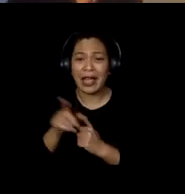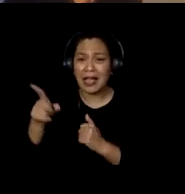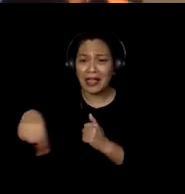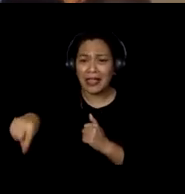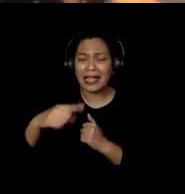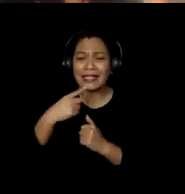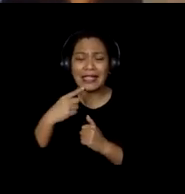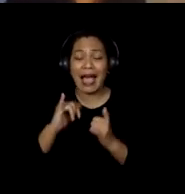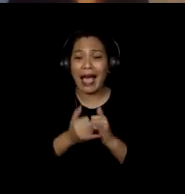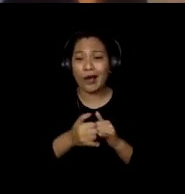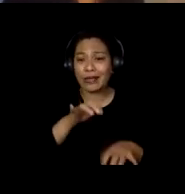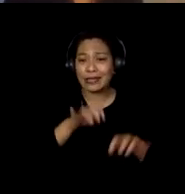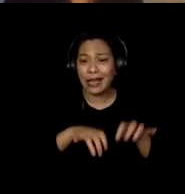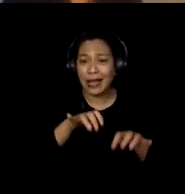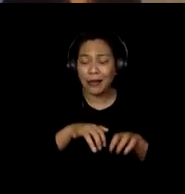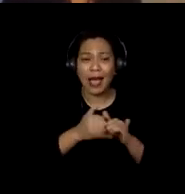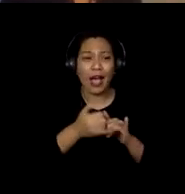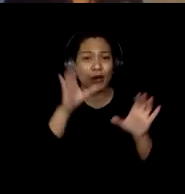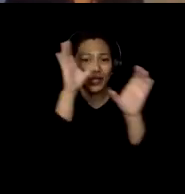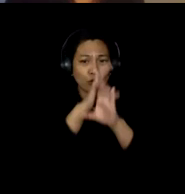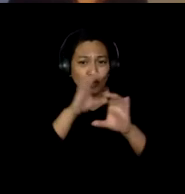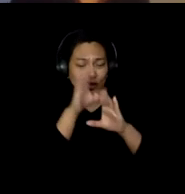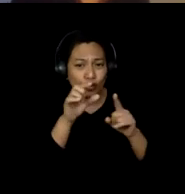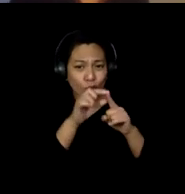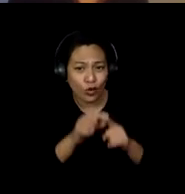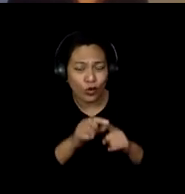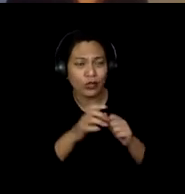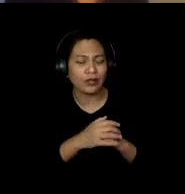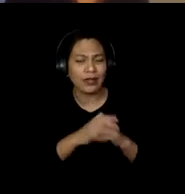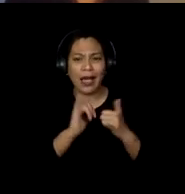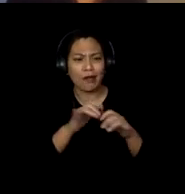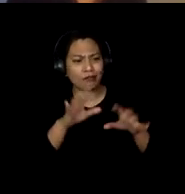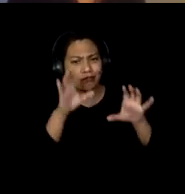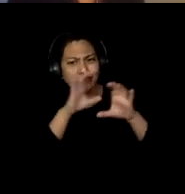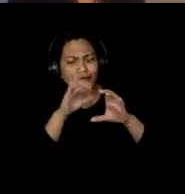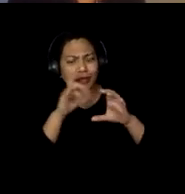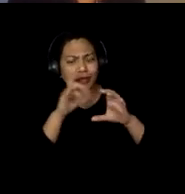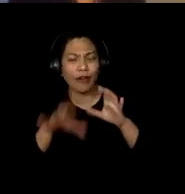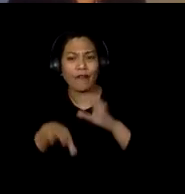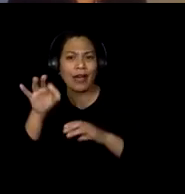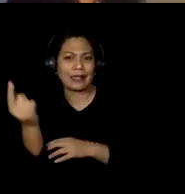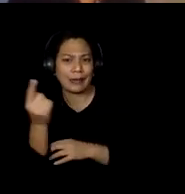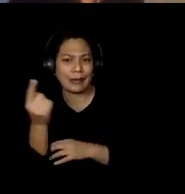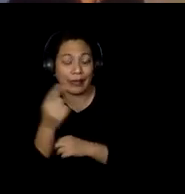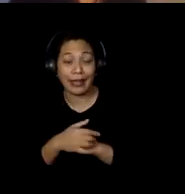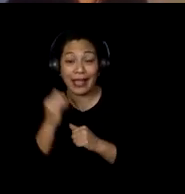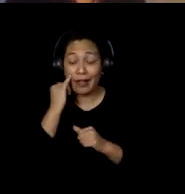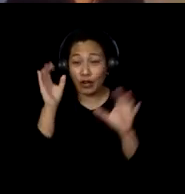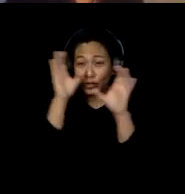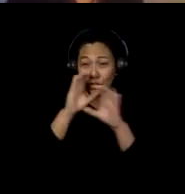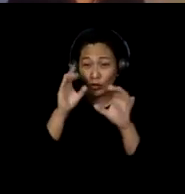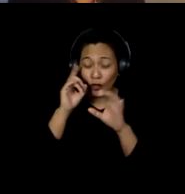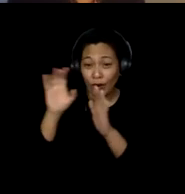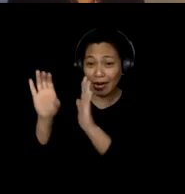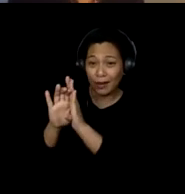type and search words or text to find something. Even when we're searching an image, we're not really